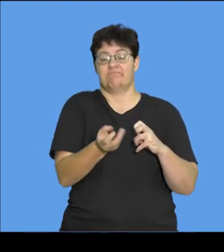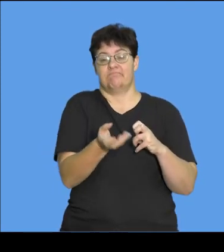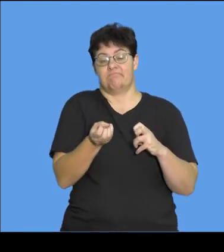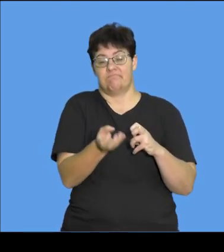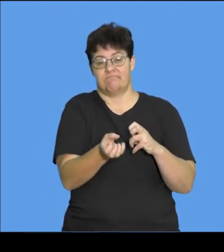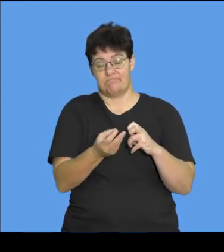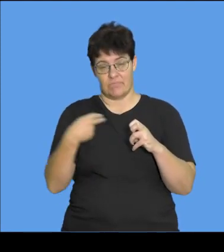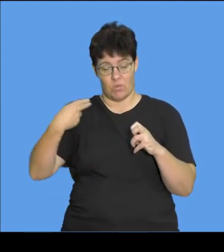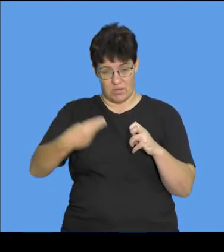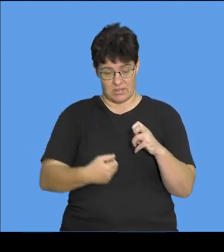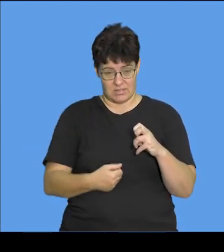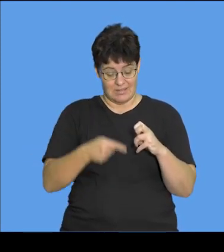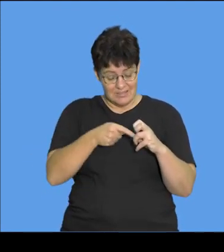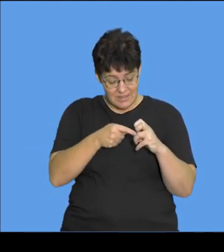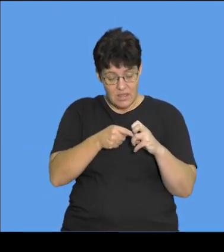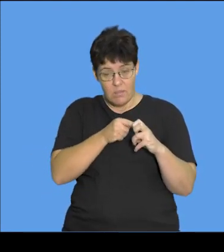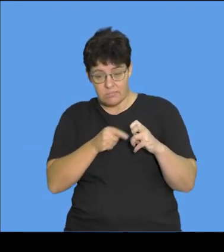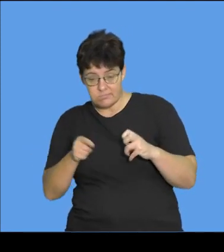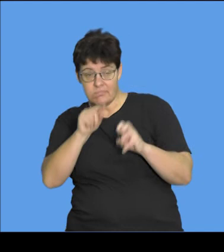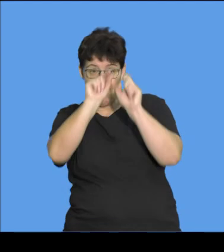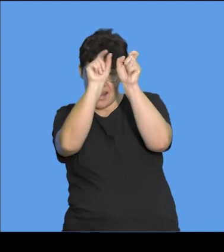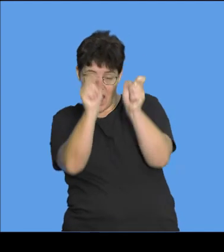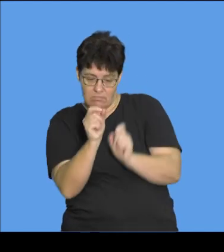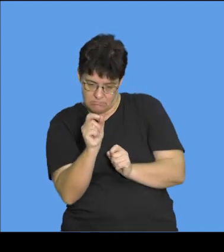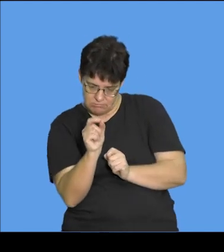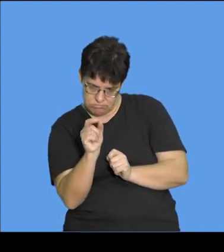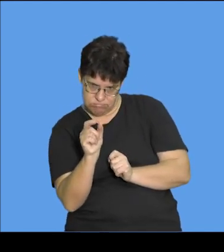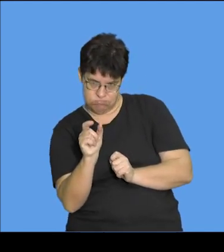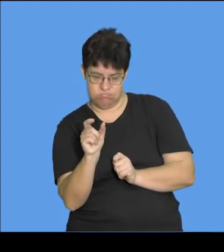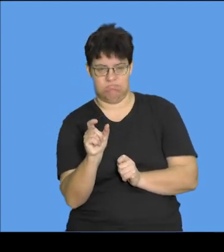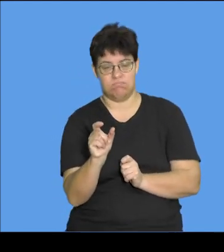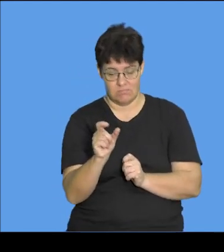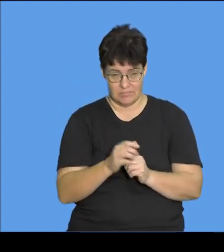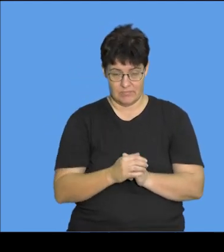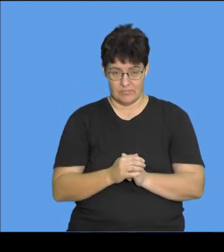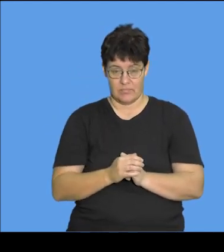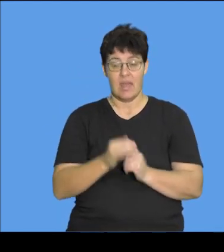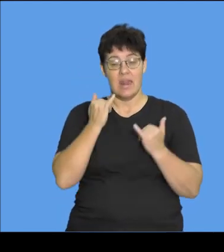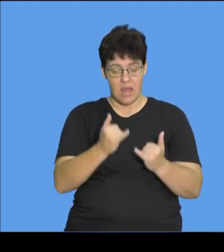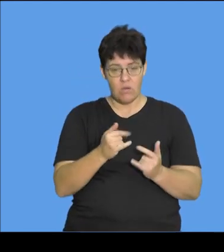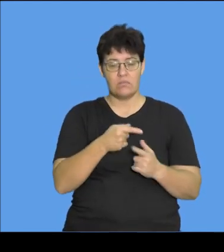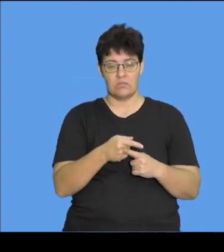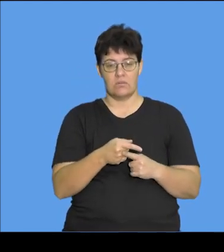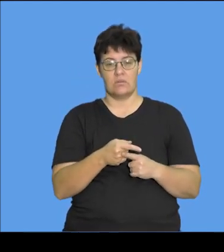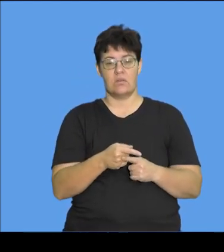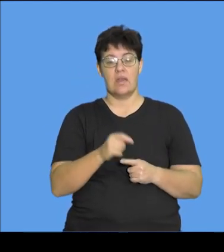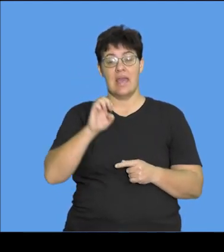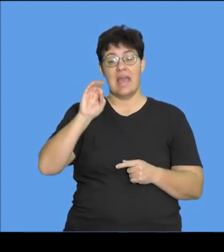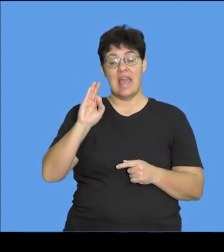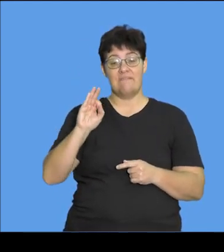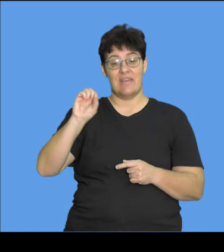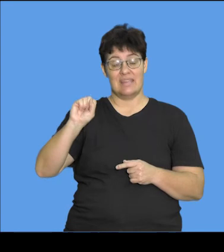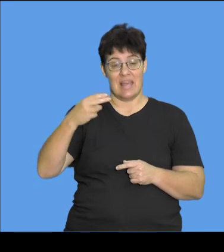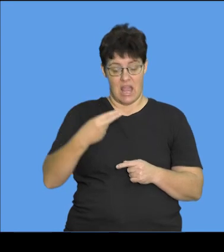in thickening the endometrial lining. Progesterone in turn inhibits the release of FSH, and we will look at that in the